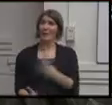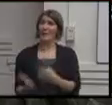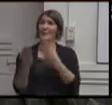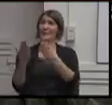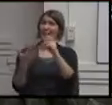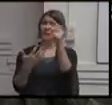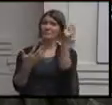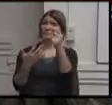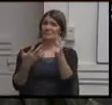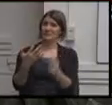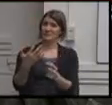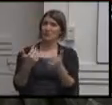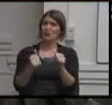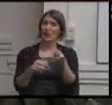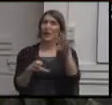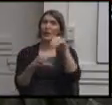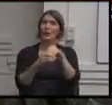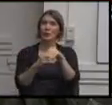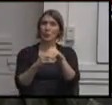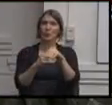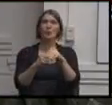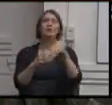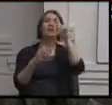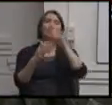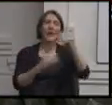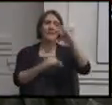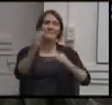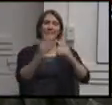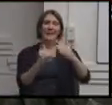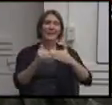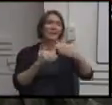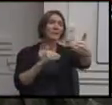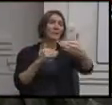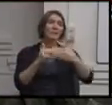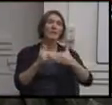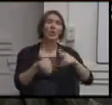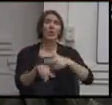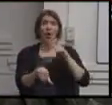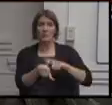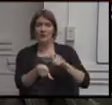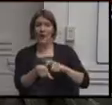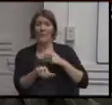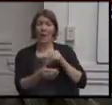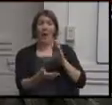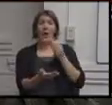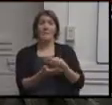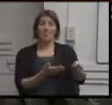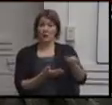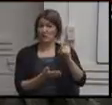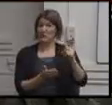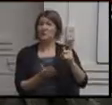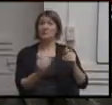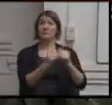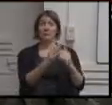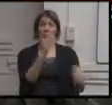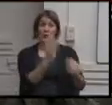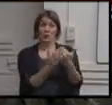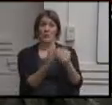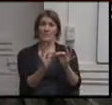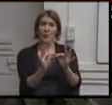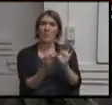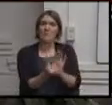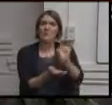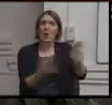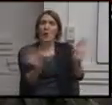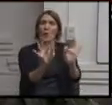recommendation to, incorporate a life cycle cost. Even if you make a choice to go for something cheaper, you know what you're doing. And so to have that information to